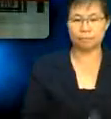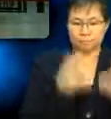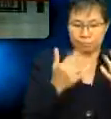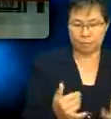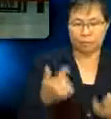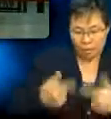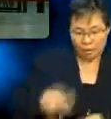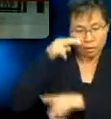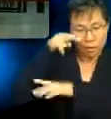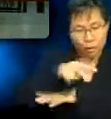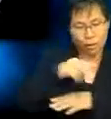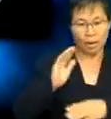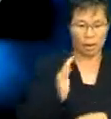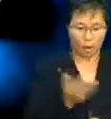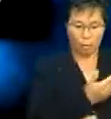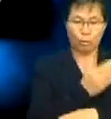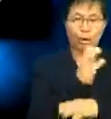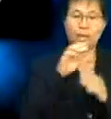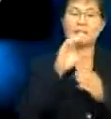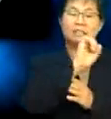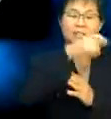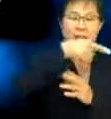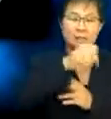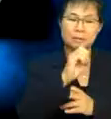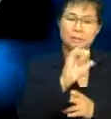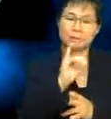Now let's look at our specimen.